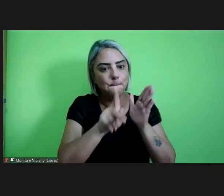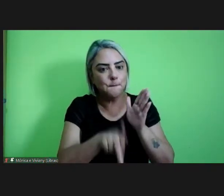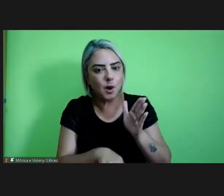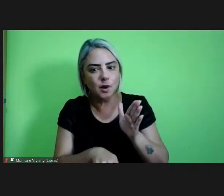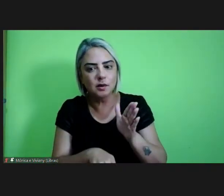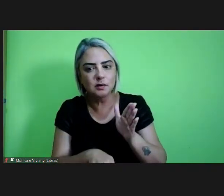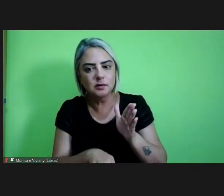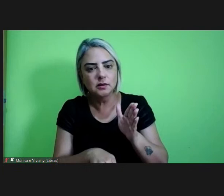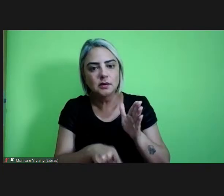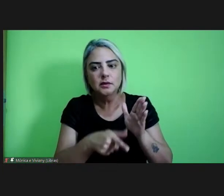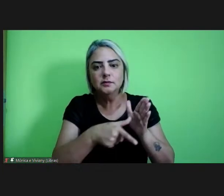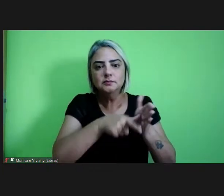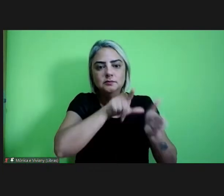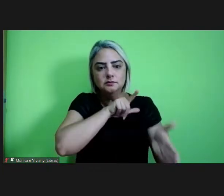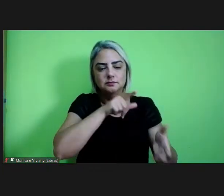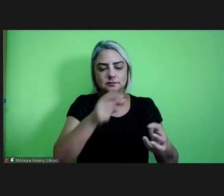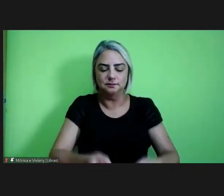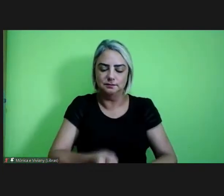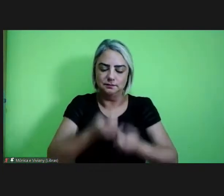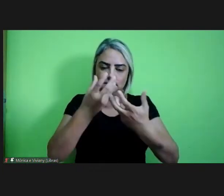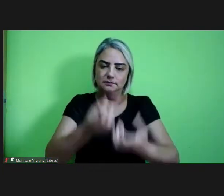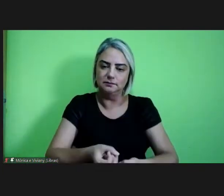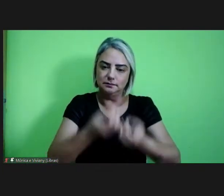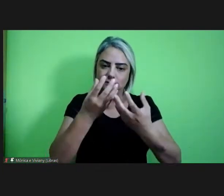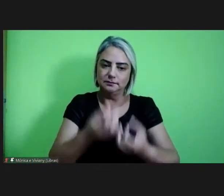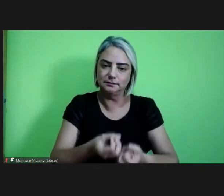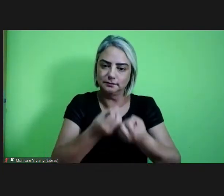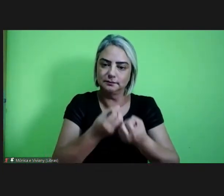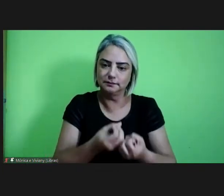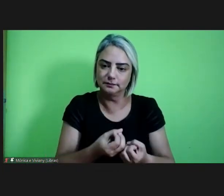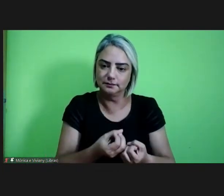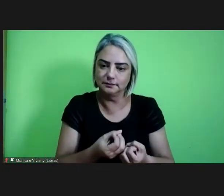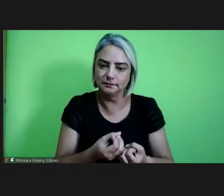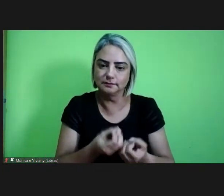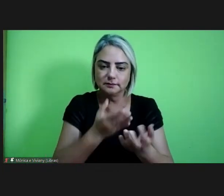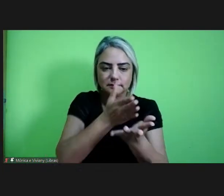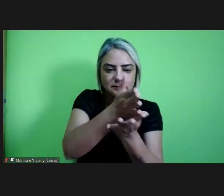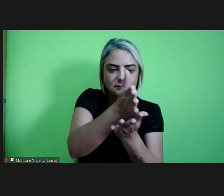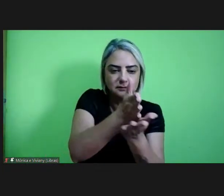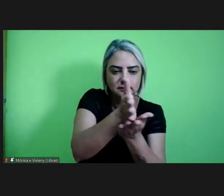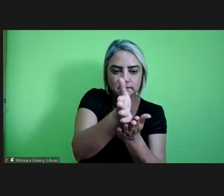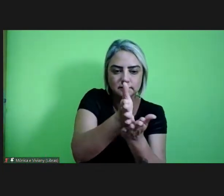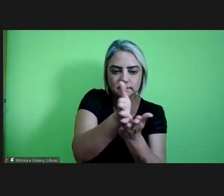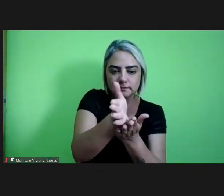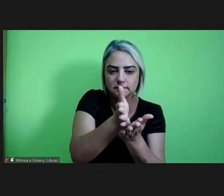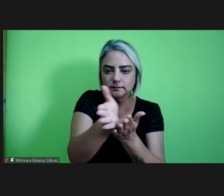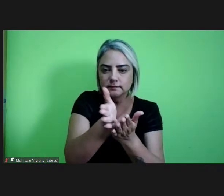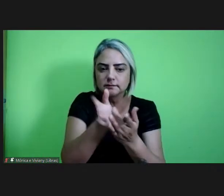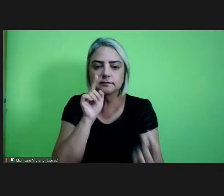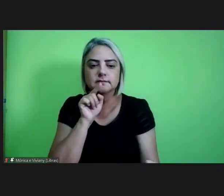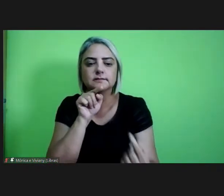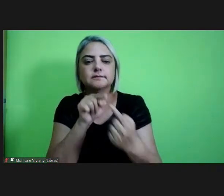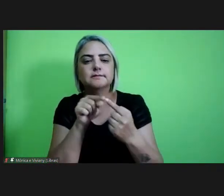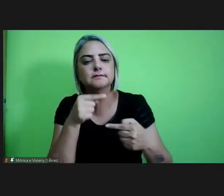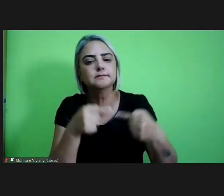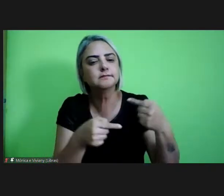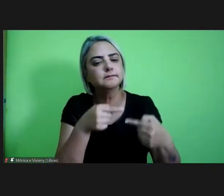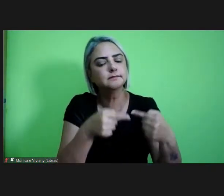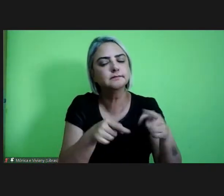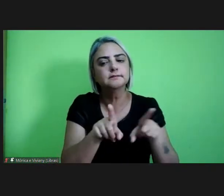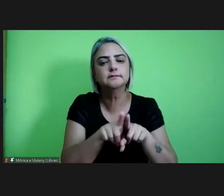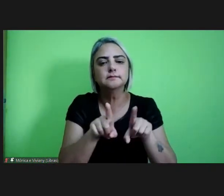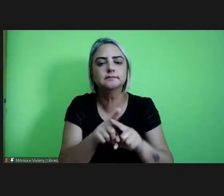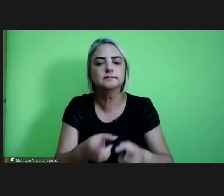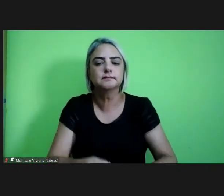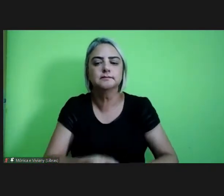It precedes and inspires also the guidelines and the objectives of